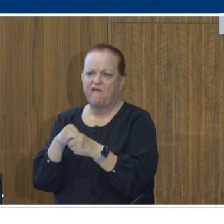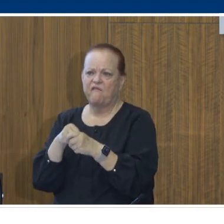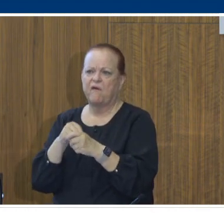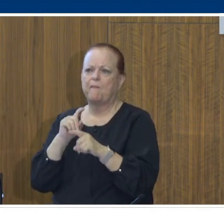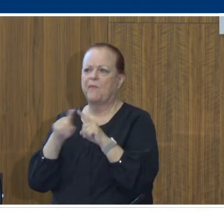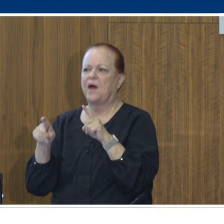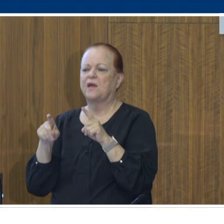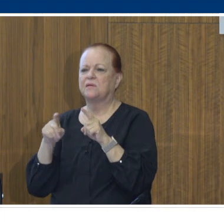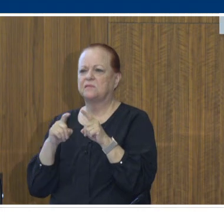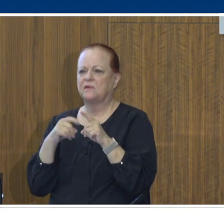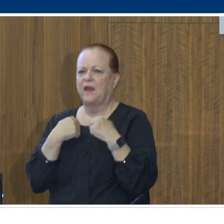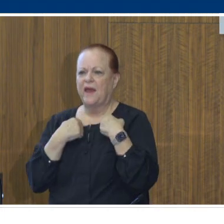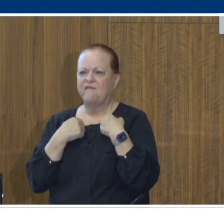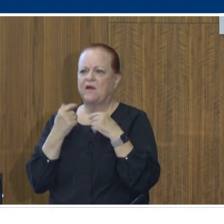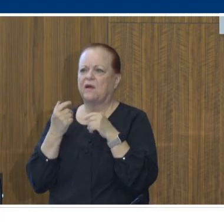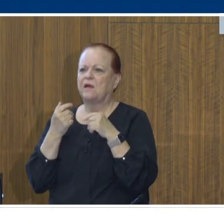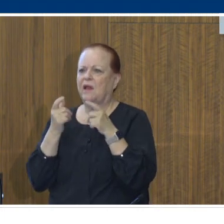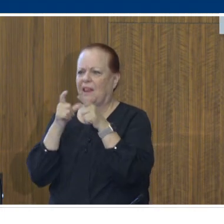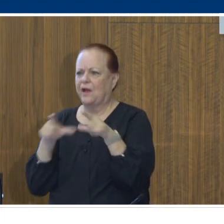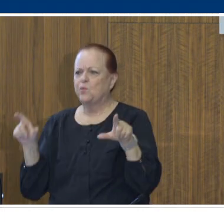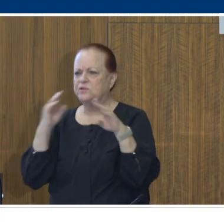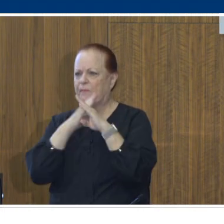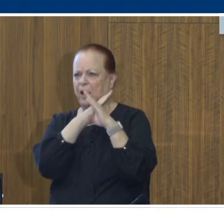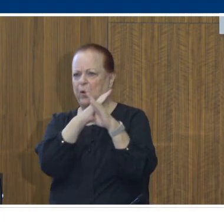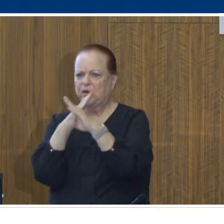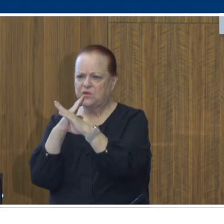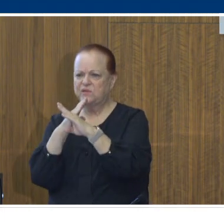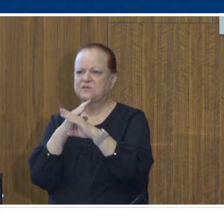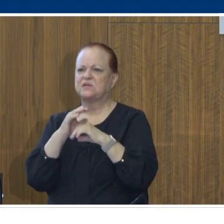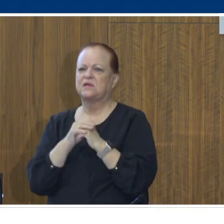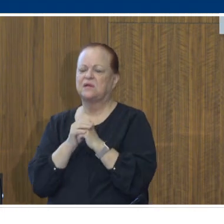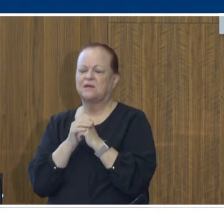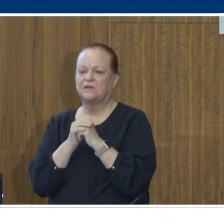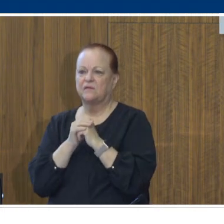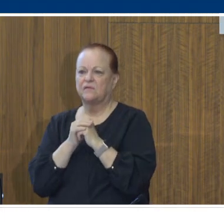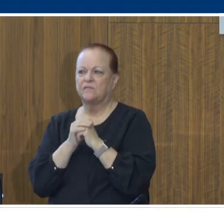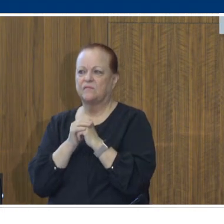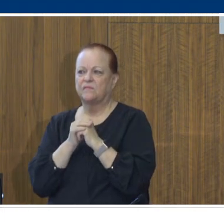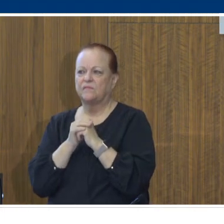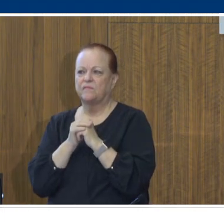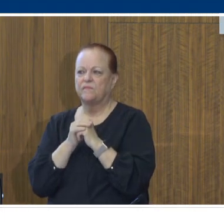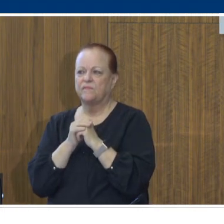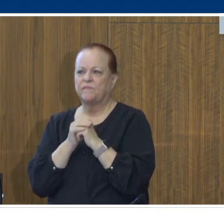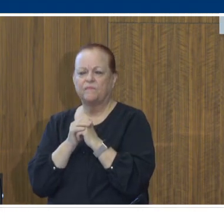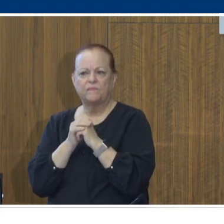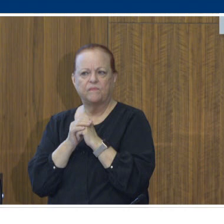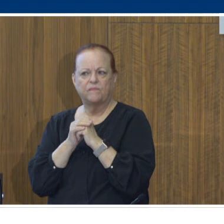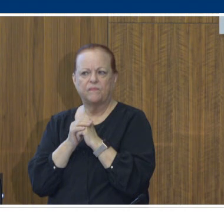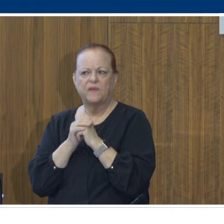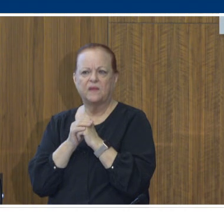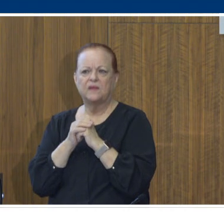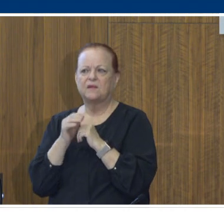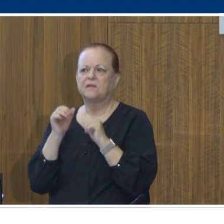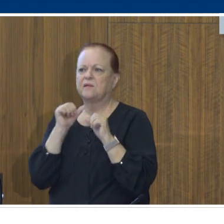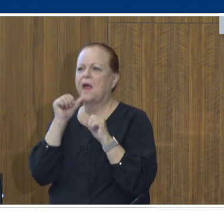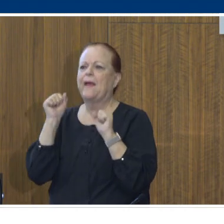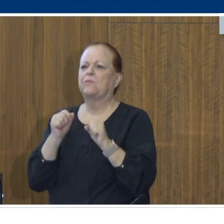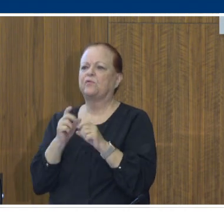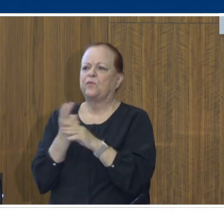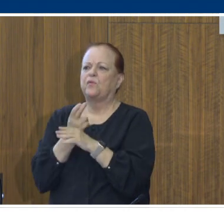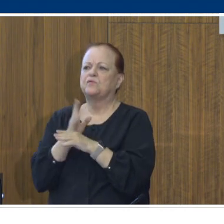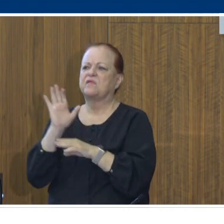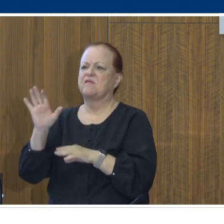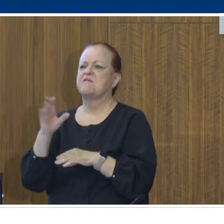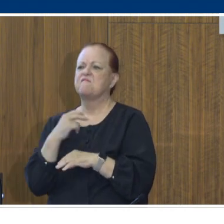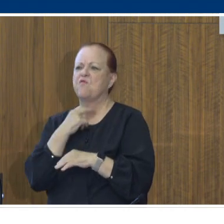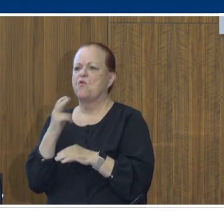such as language barriers, accessibility, time restraints that even further distance folks from being able to use their voice. Instead, the